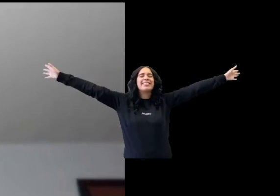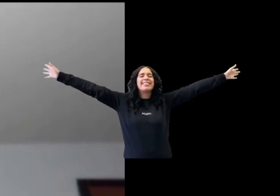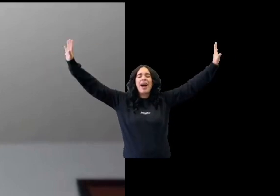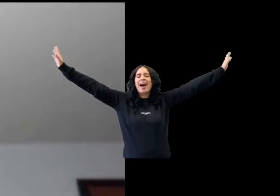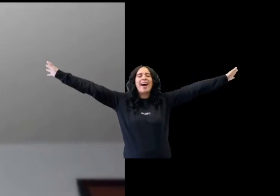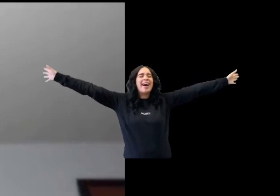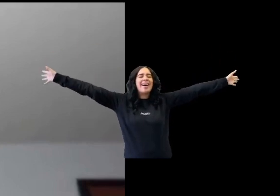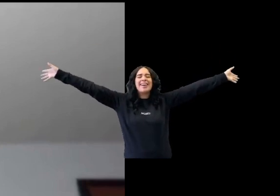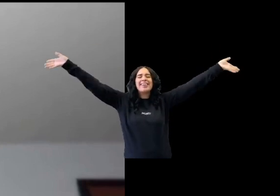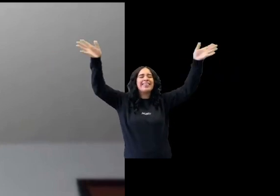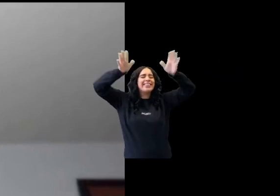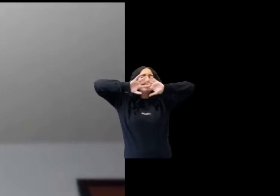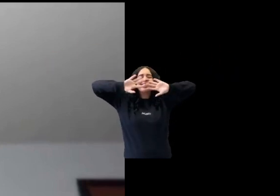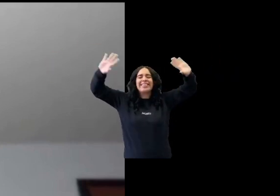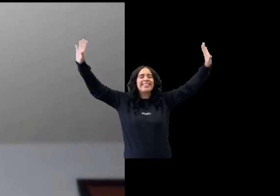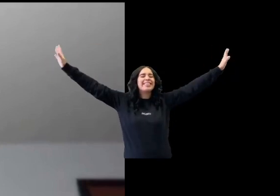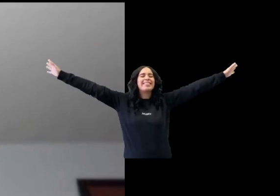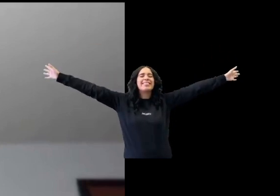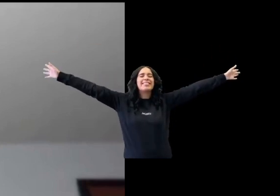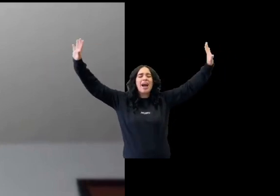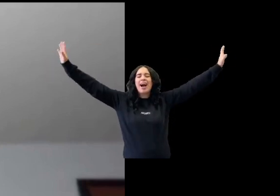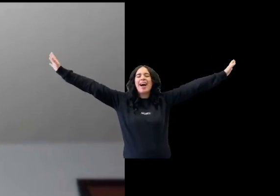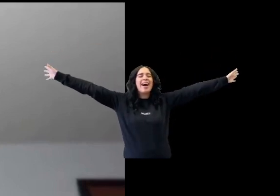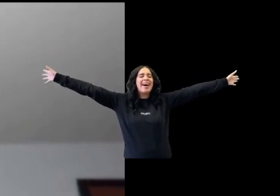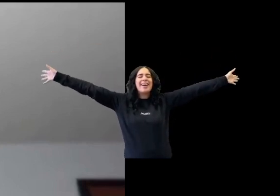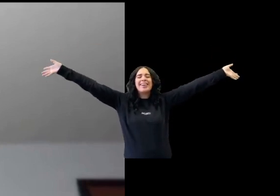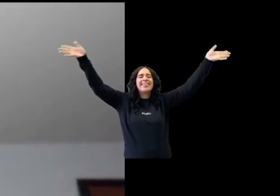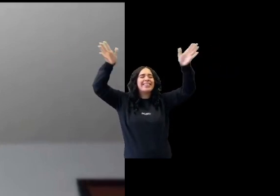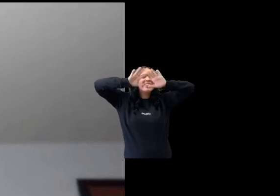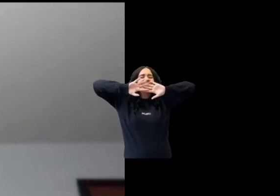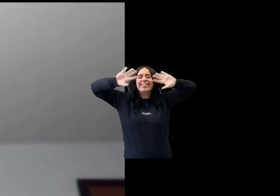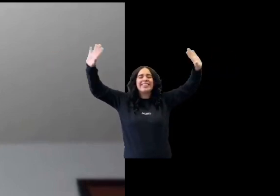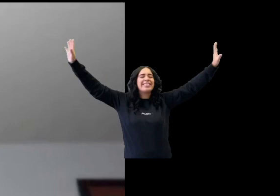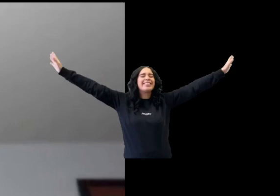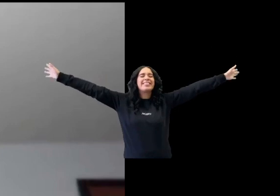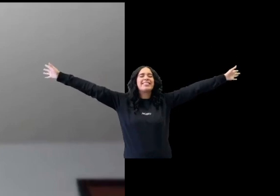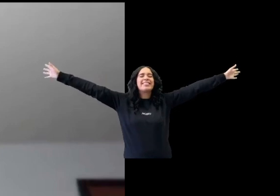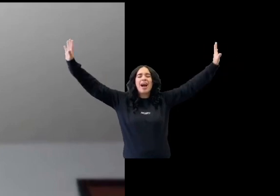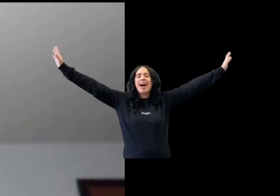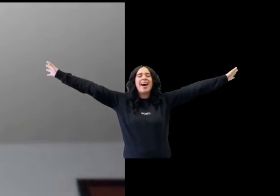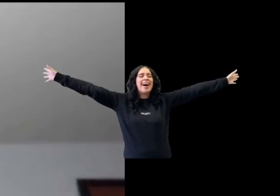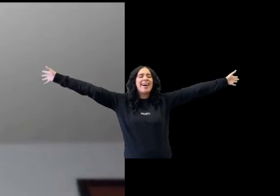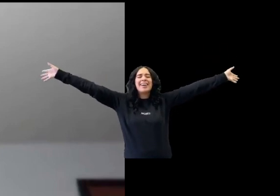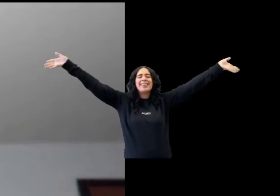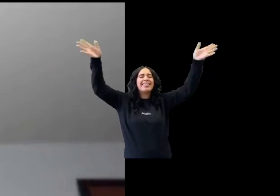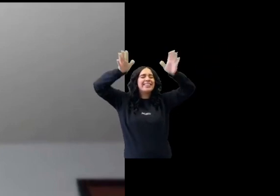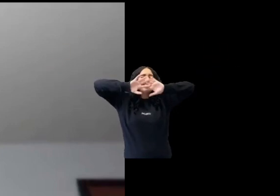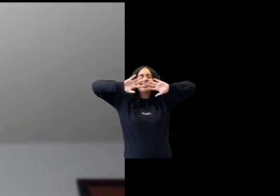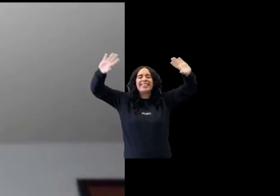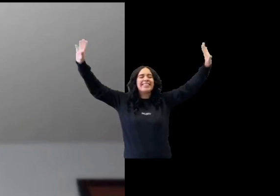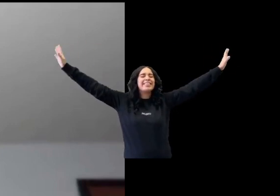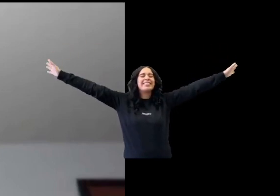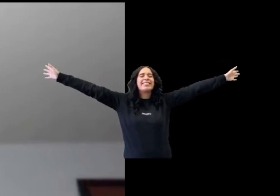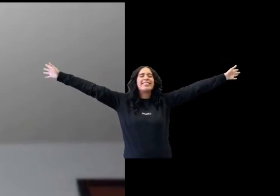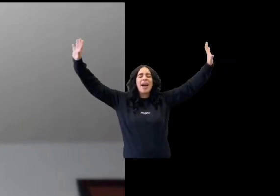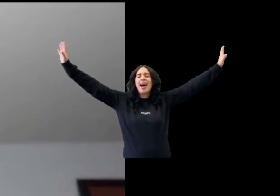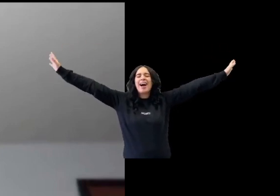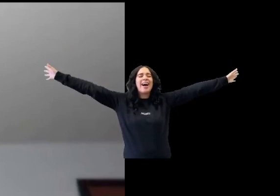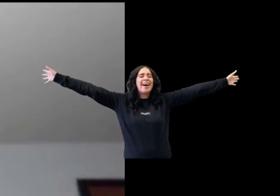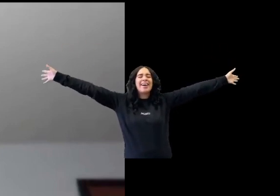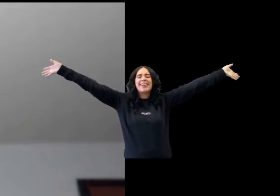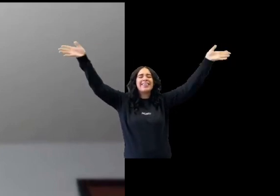to this. We true to this. We know Jasmine's dirty. Come on now. Chris know you're dirty. Like, girl, your point was